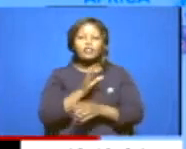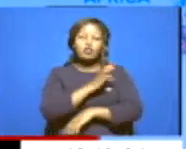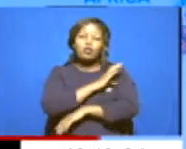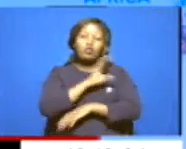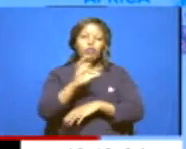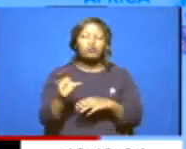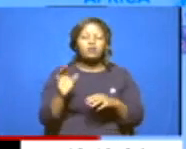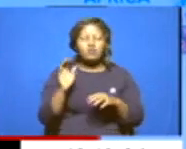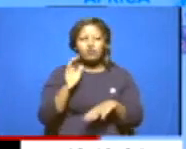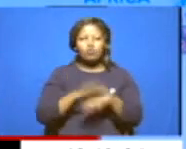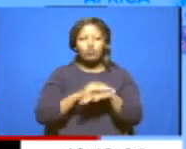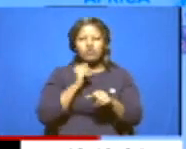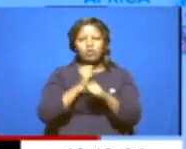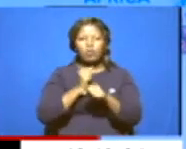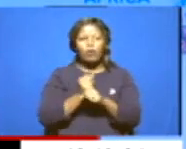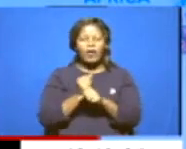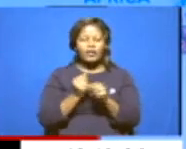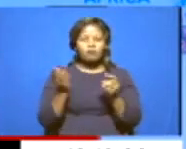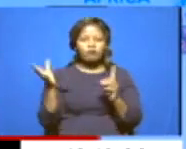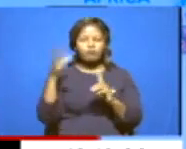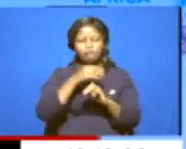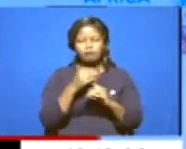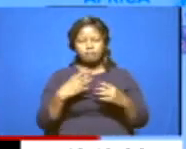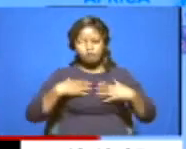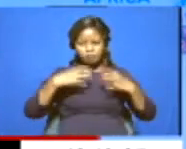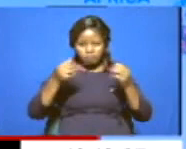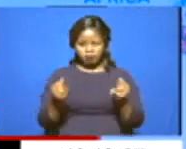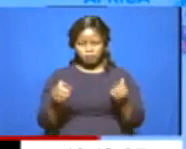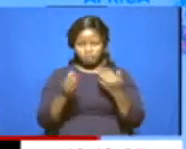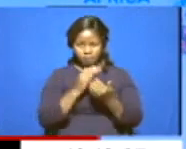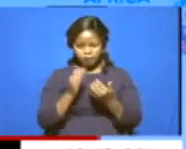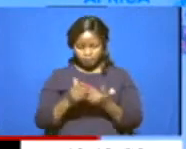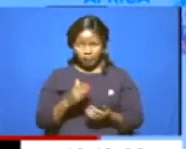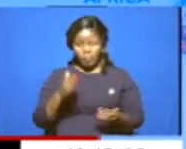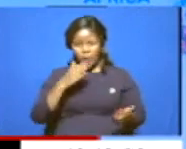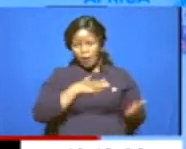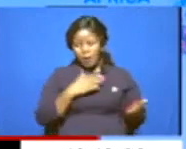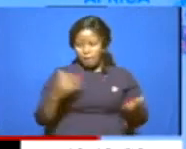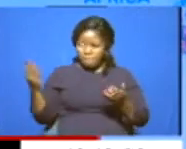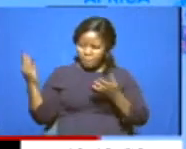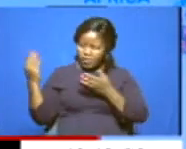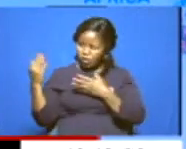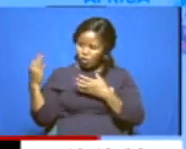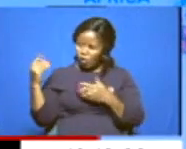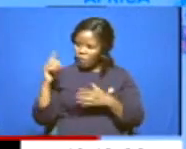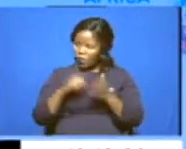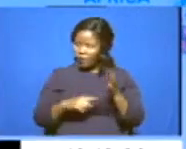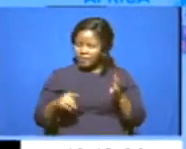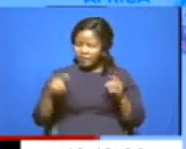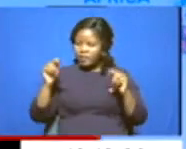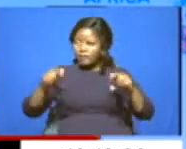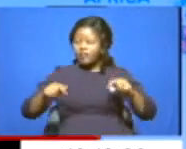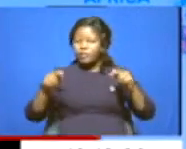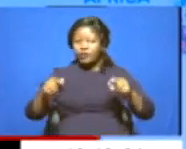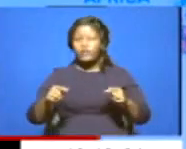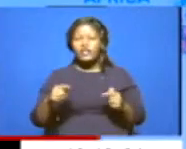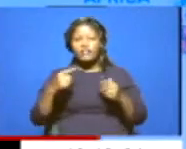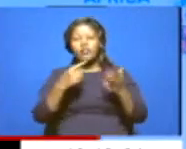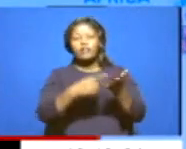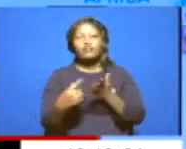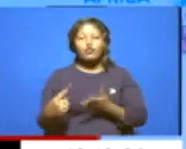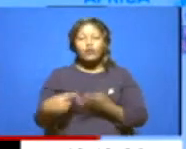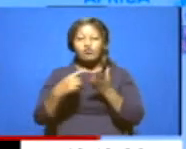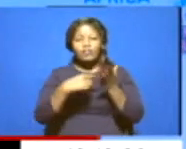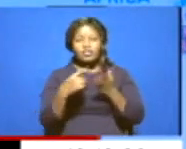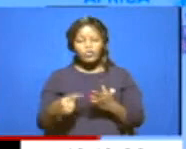service delivery in healthcare. My hope is that today's conversation is the beginning